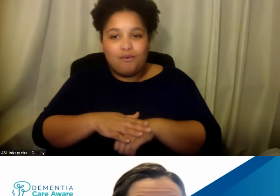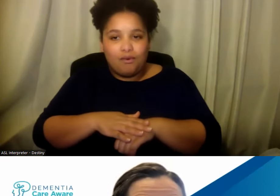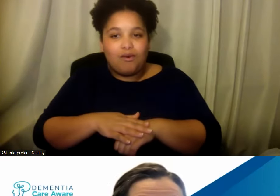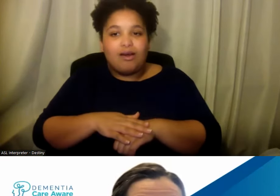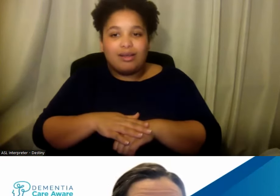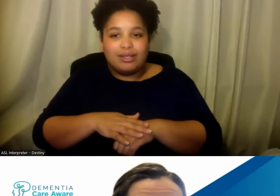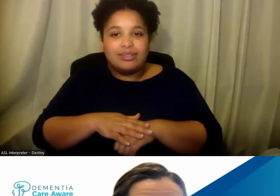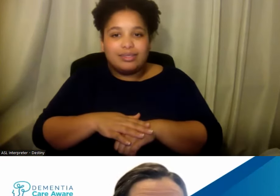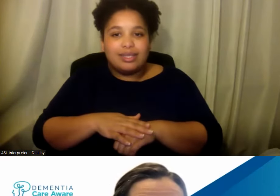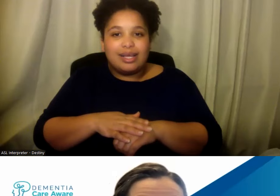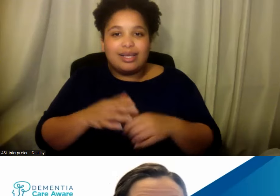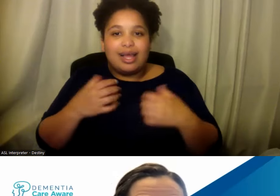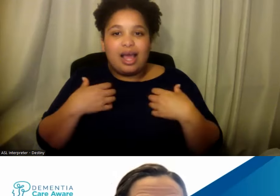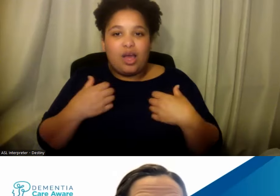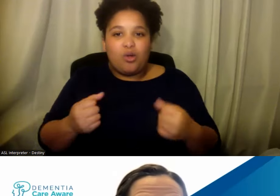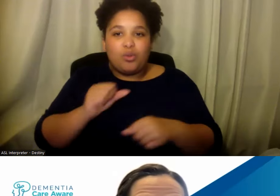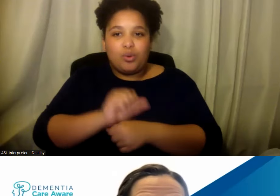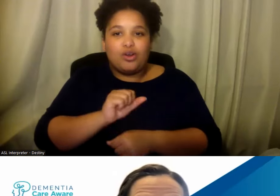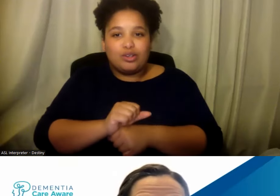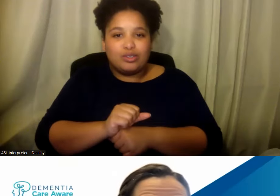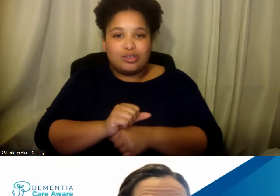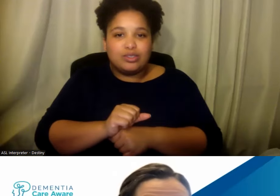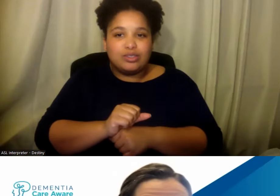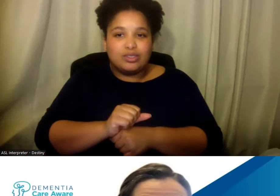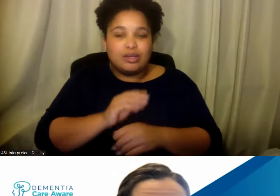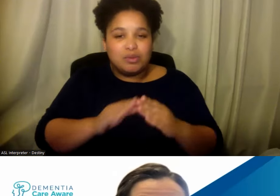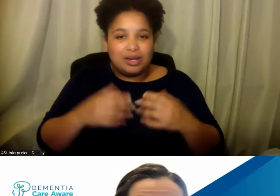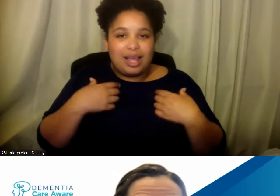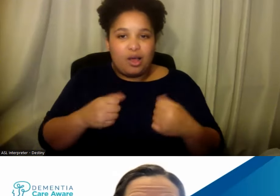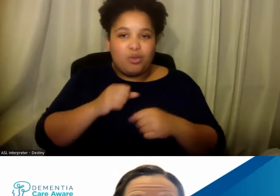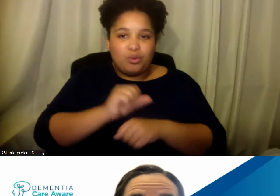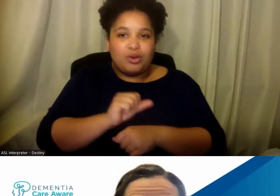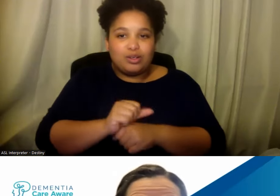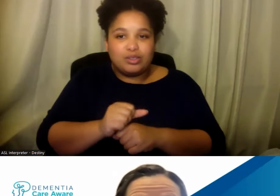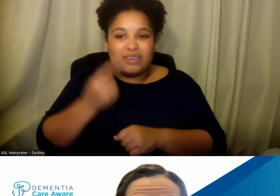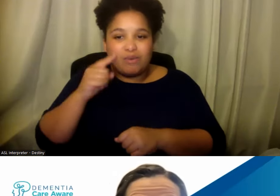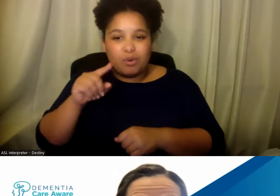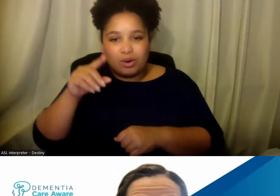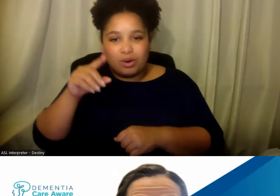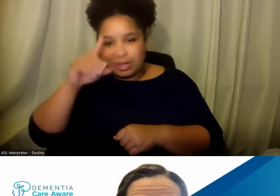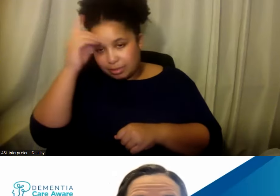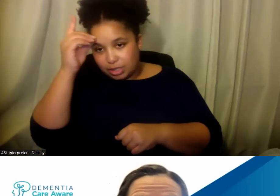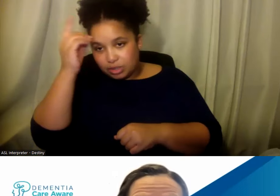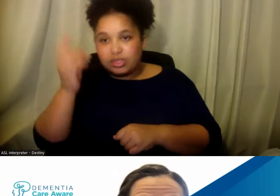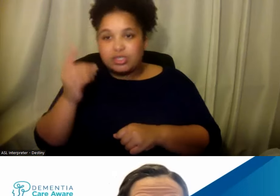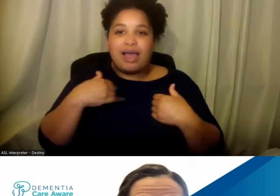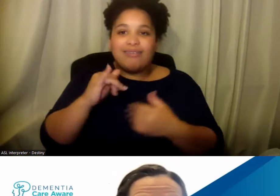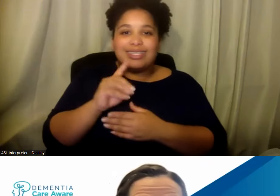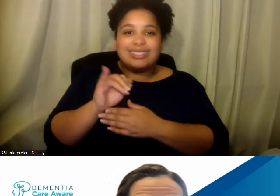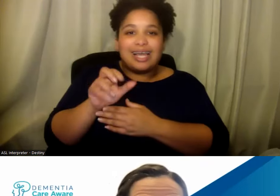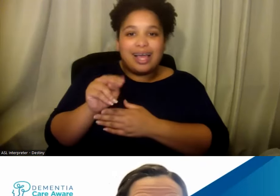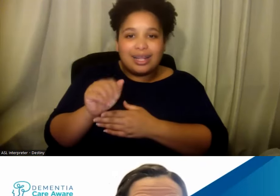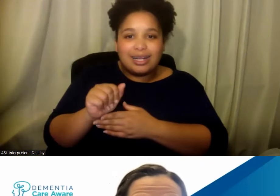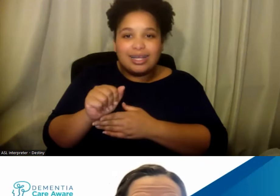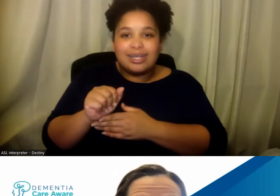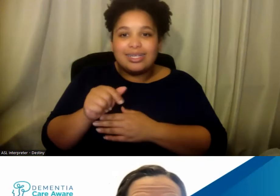aging brain care model in Indiana that essentially trained up community health workers peers, really peer level, like middle-aged